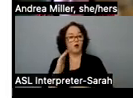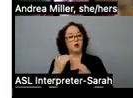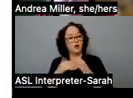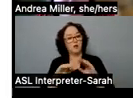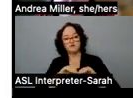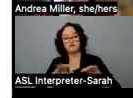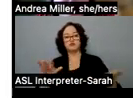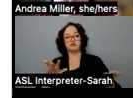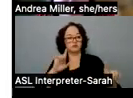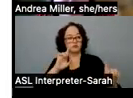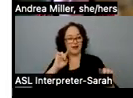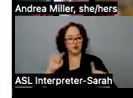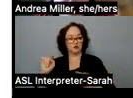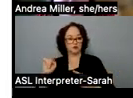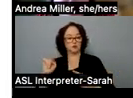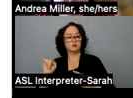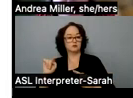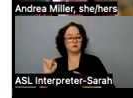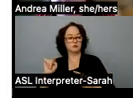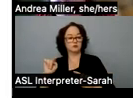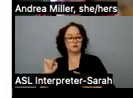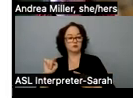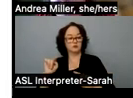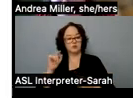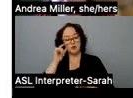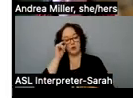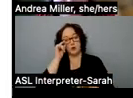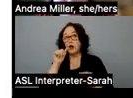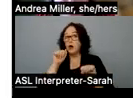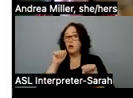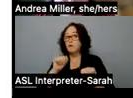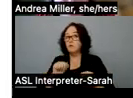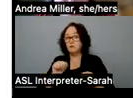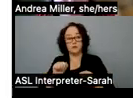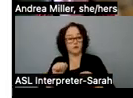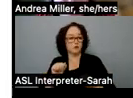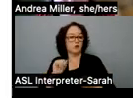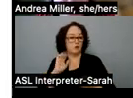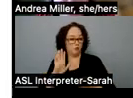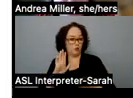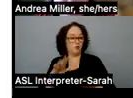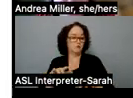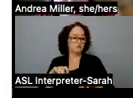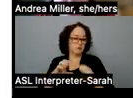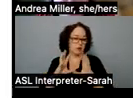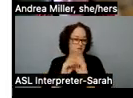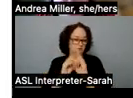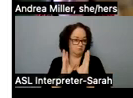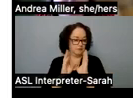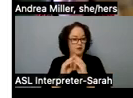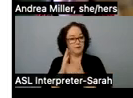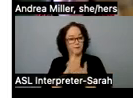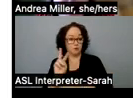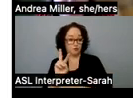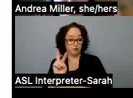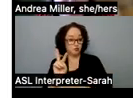and possibly come back with a part 2 of this presentation. We will discuss that